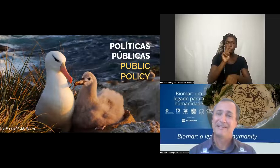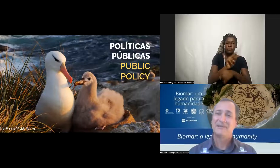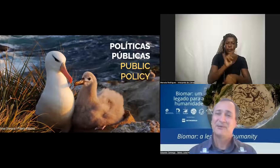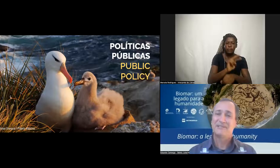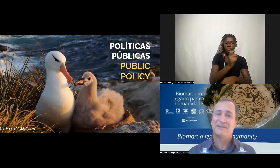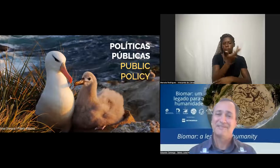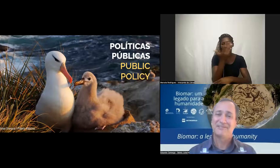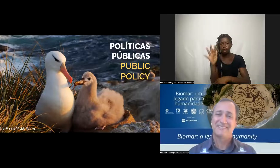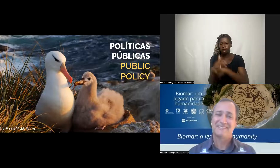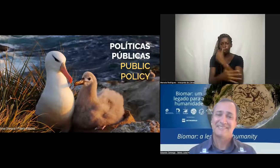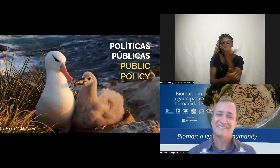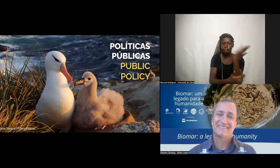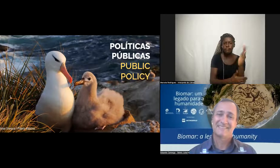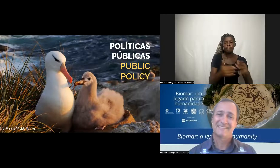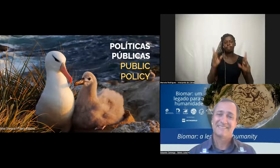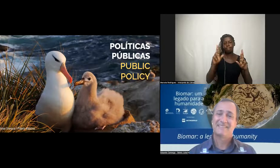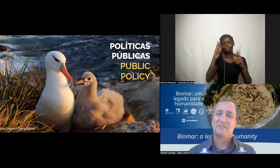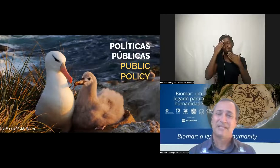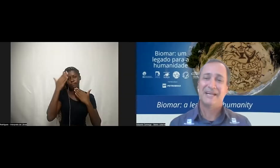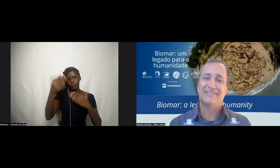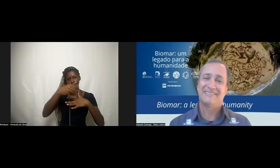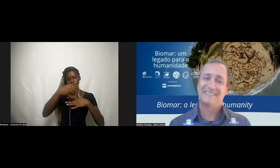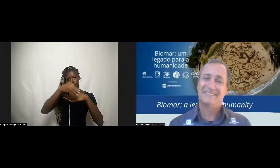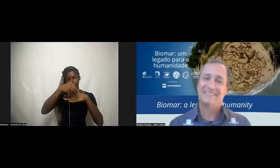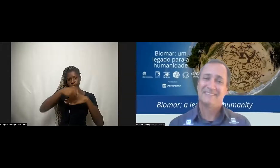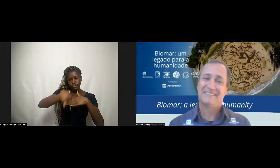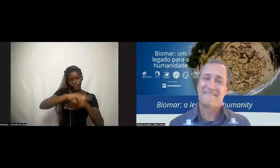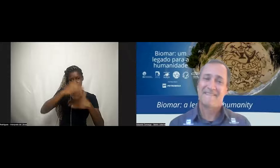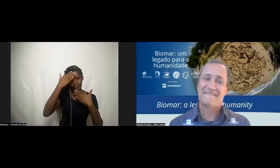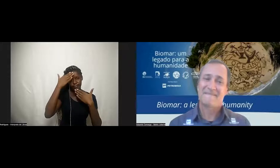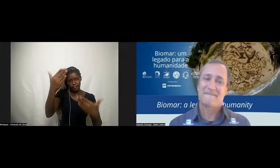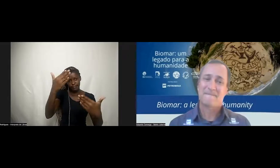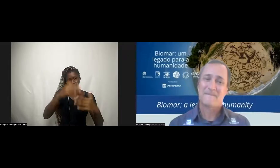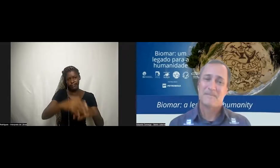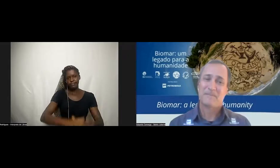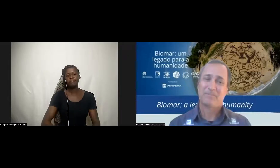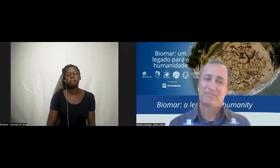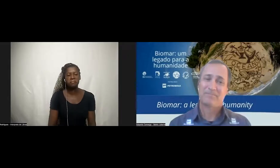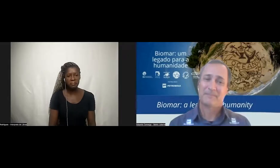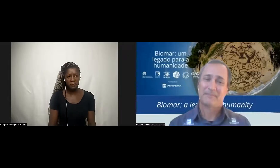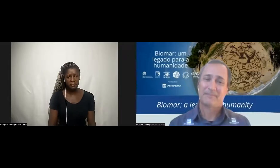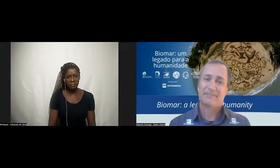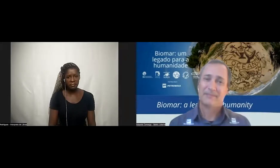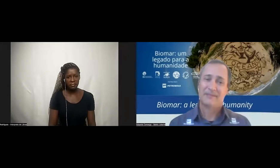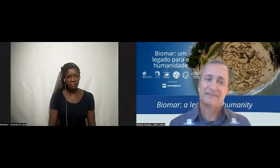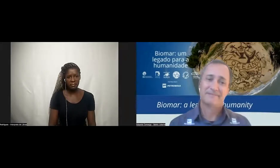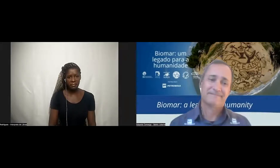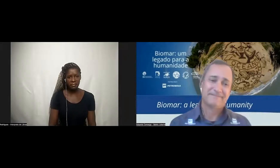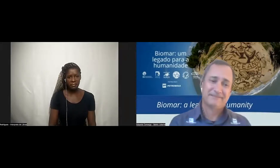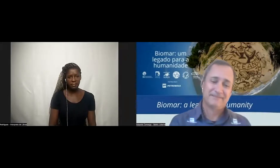our biodiversity. I really hope that I contributed for your knowledge about the subject. Thank you very much.